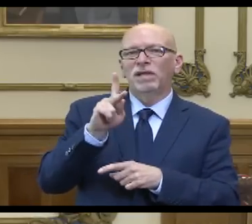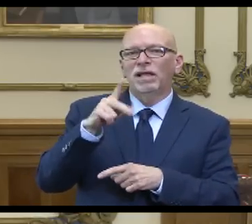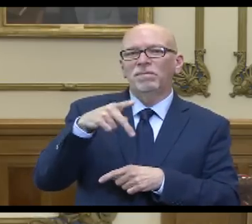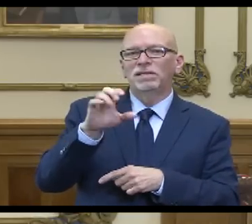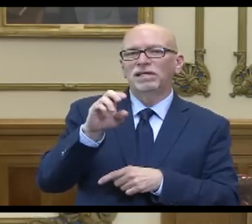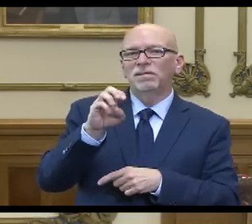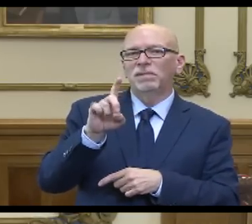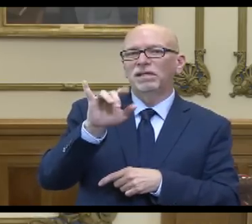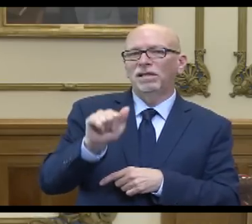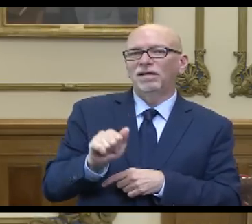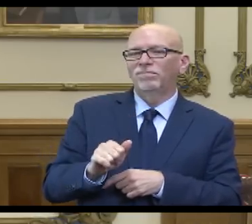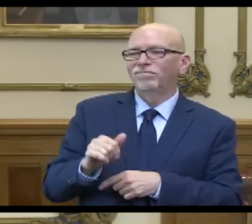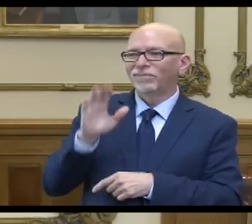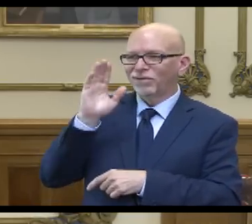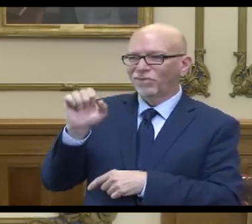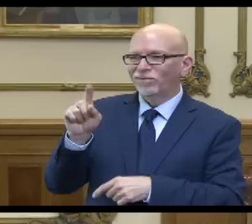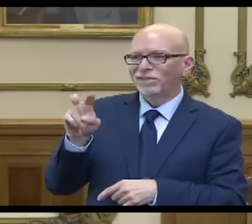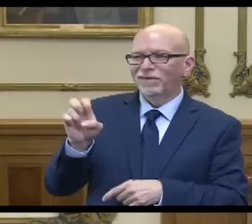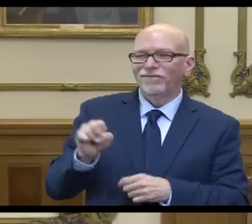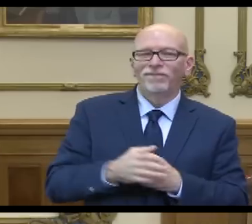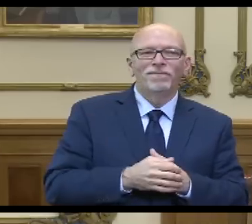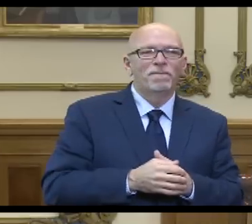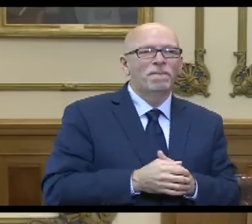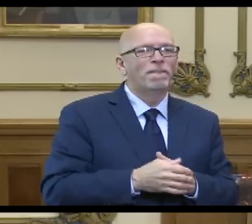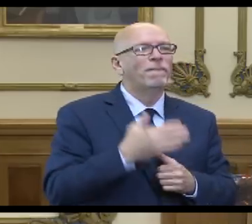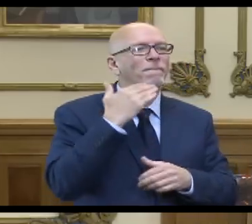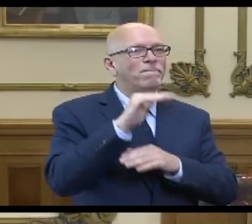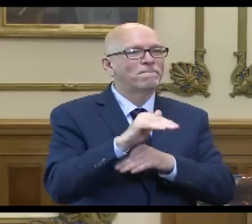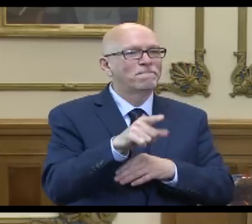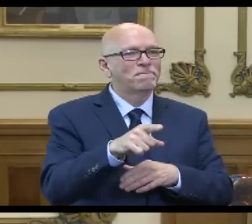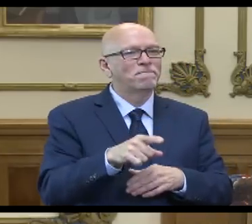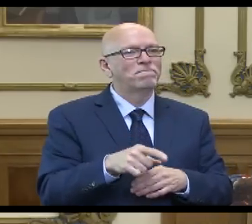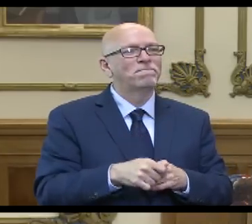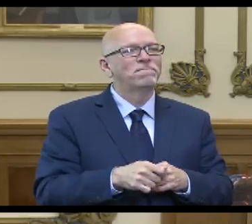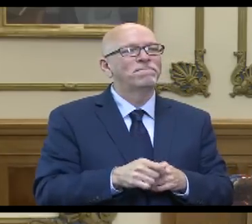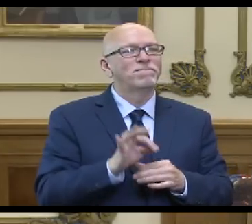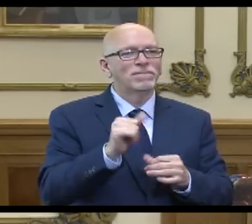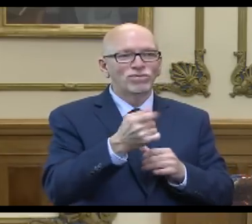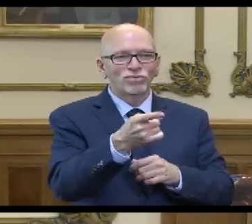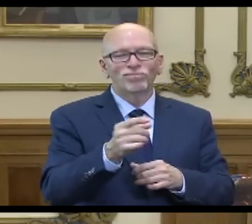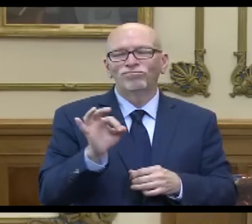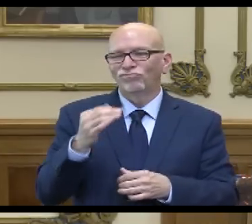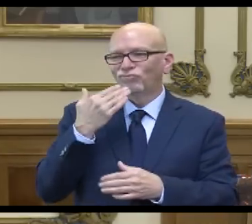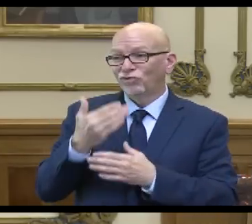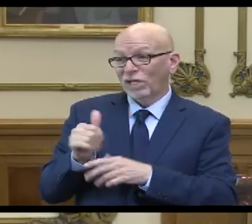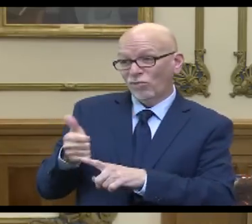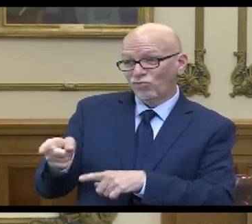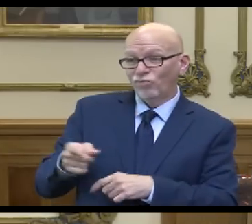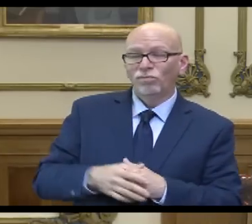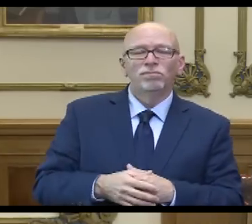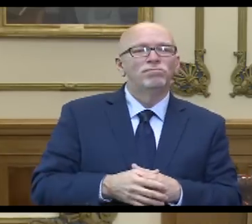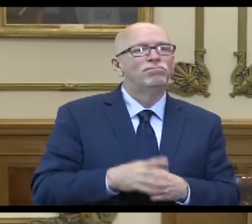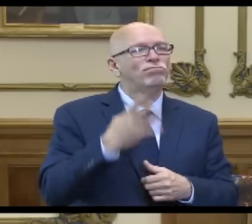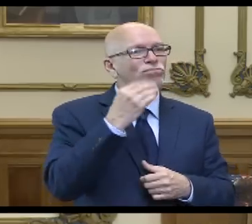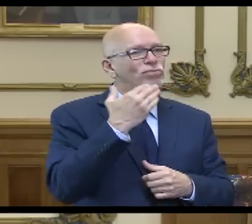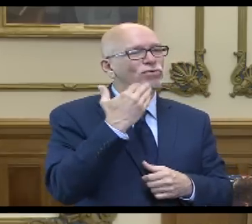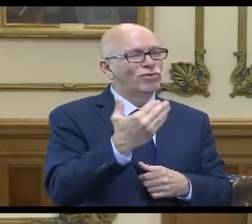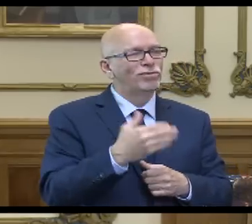Media. Afternoon, Steve. Good afternoon. How are you doing today? Doing well, thank you. Yourself? Pretty